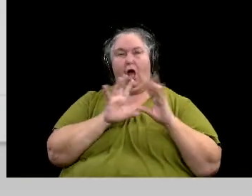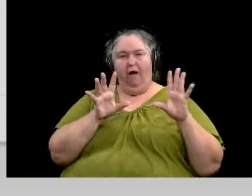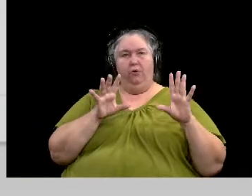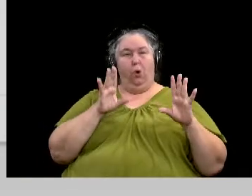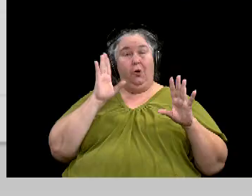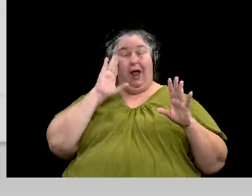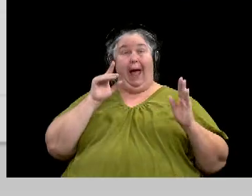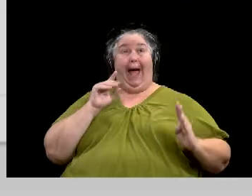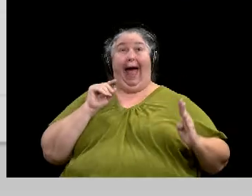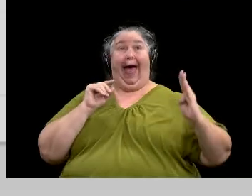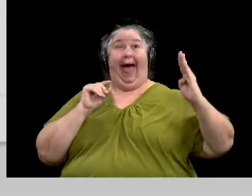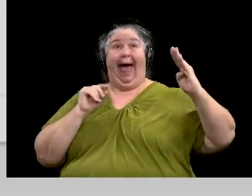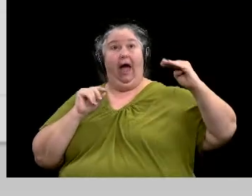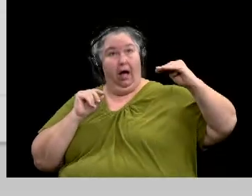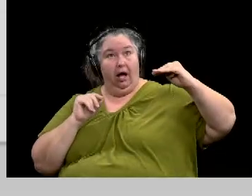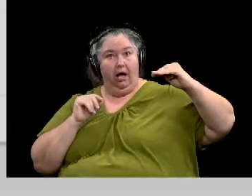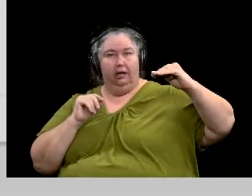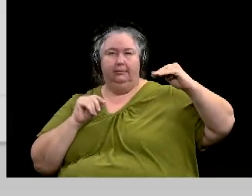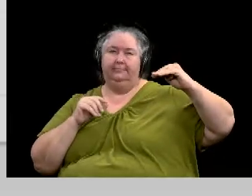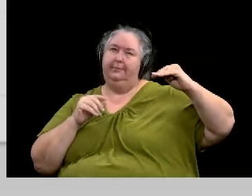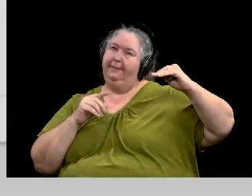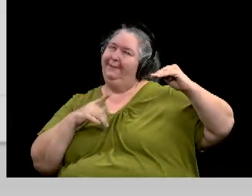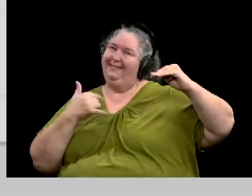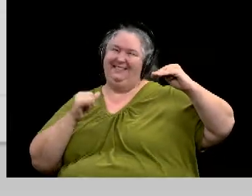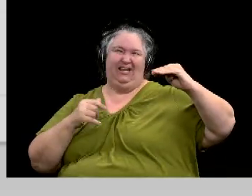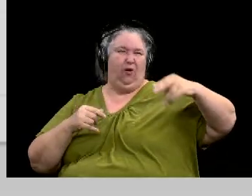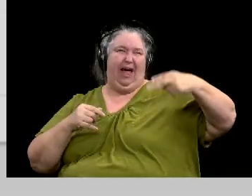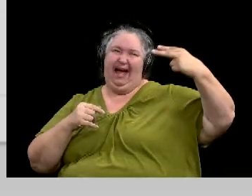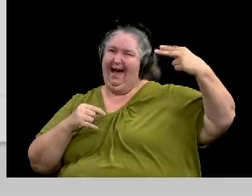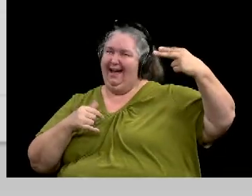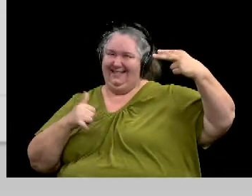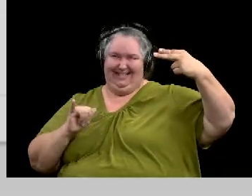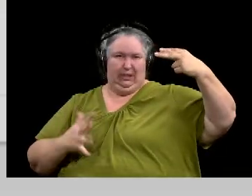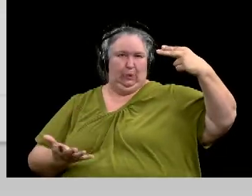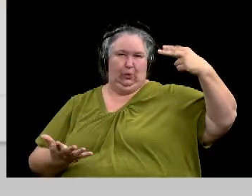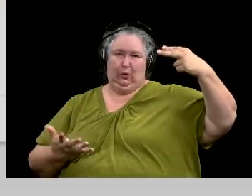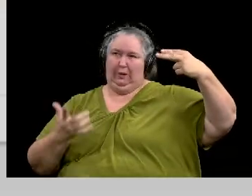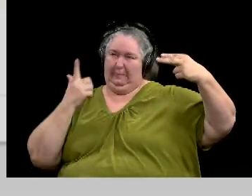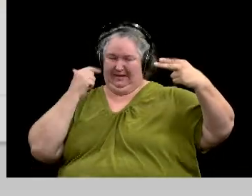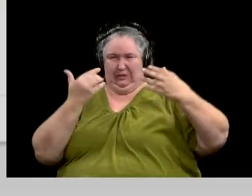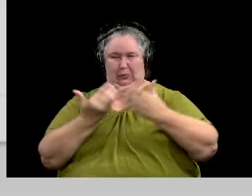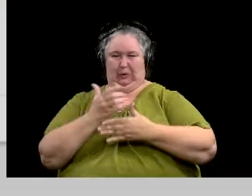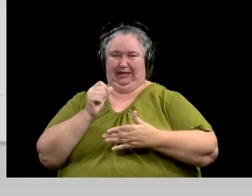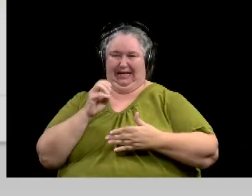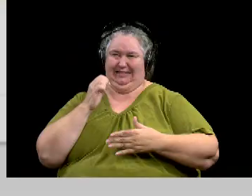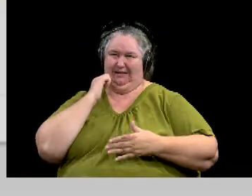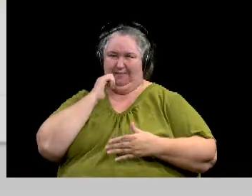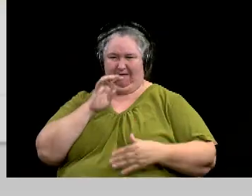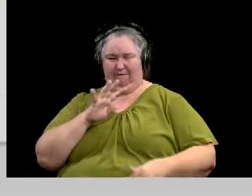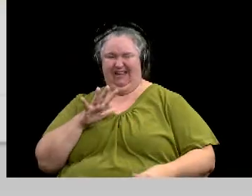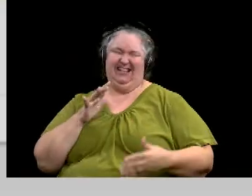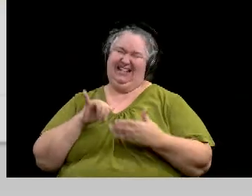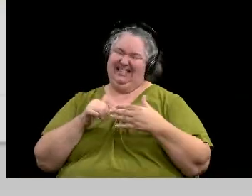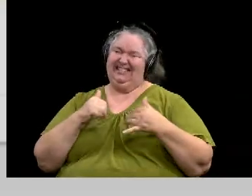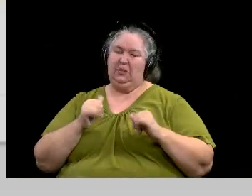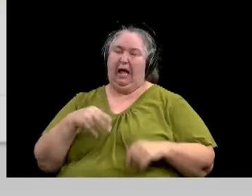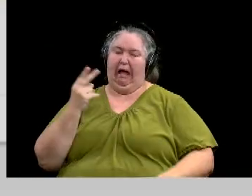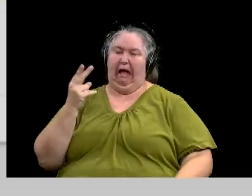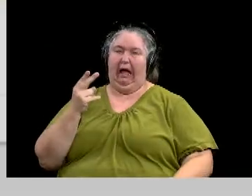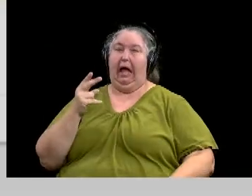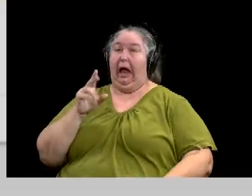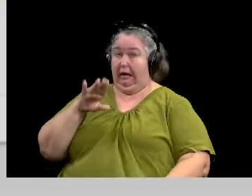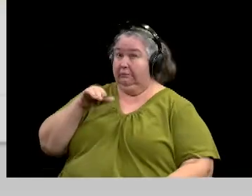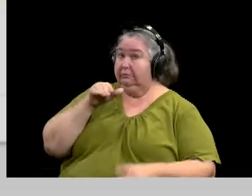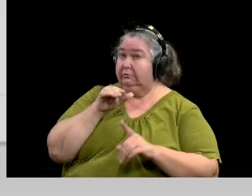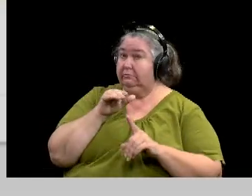high level of new cases per day. As a reminder, where that falls in the strata that Harvard